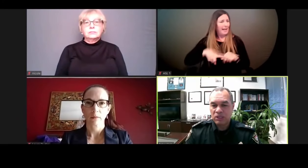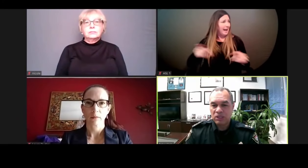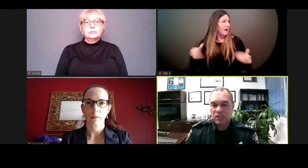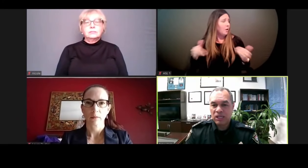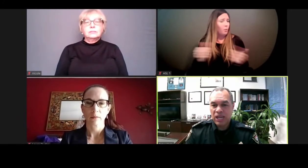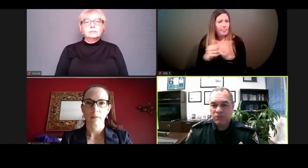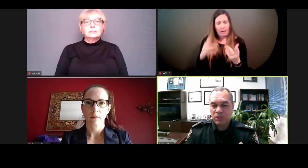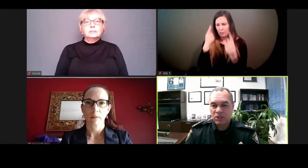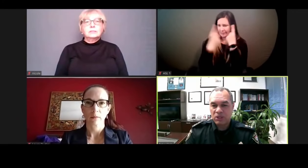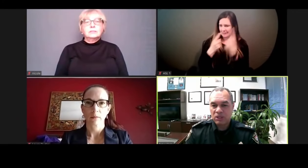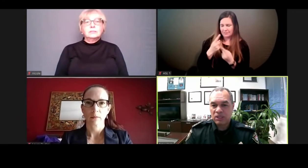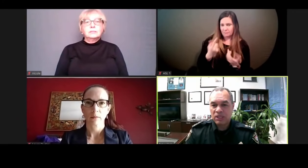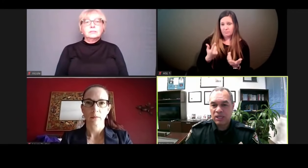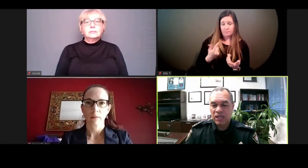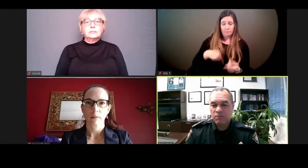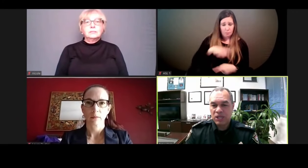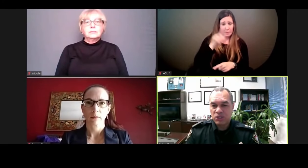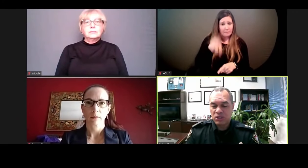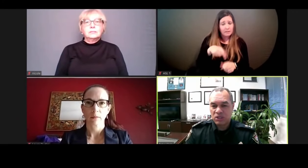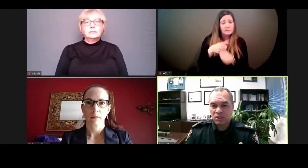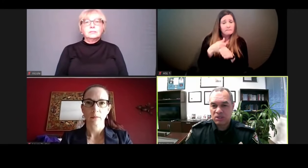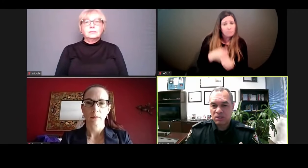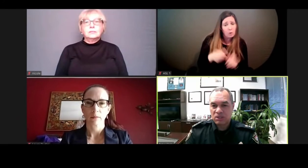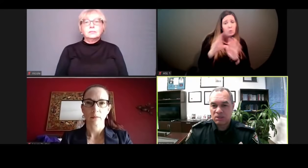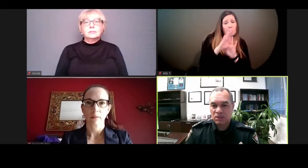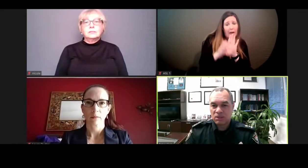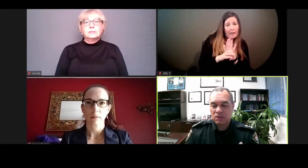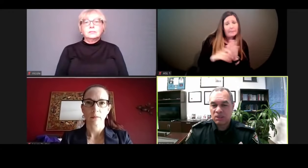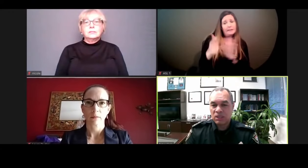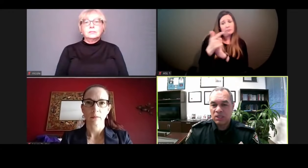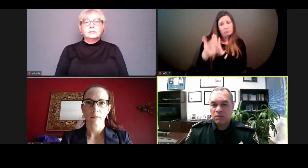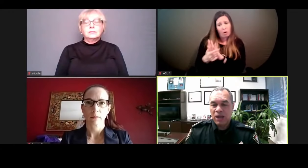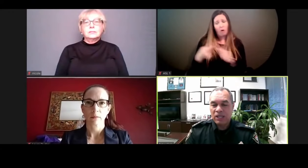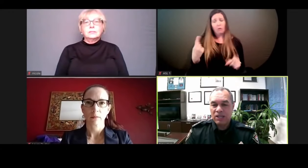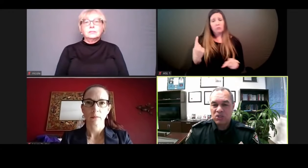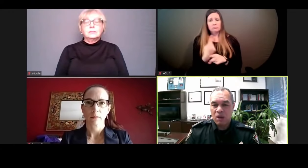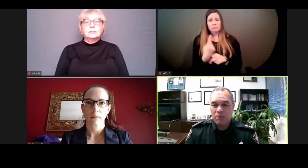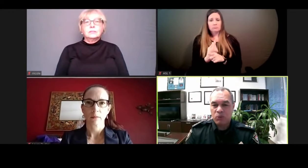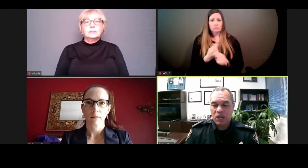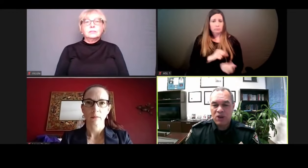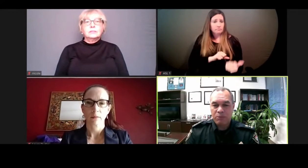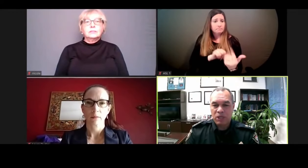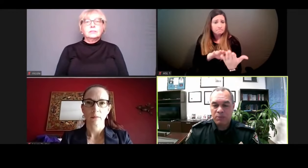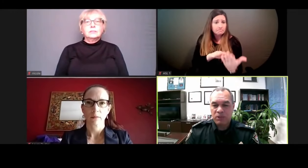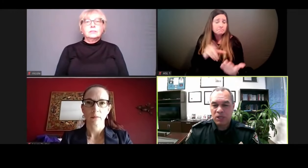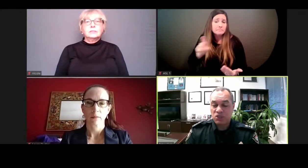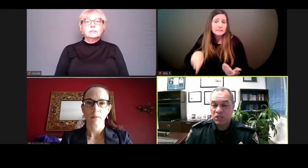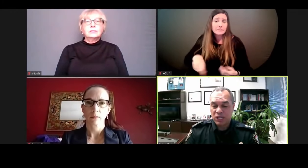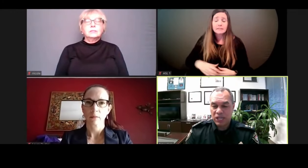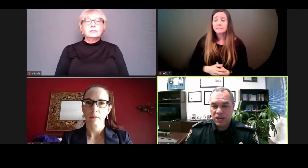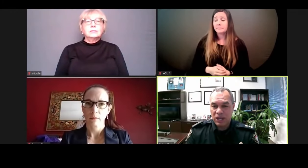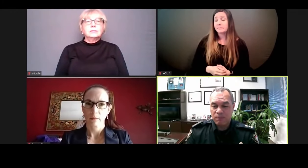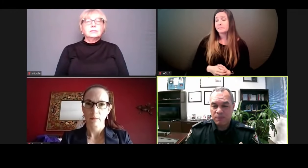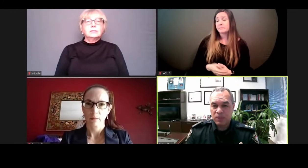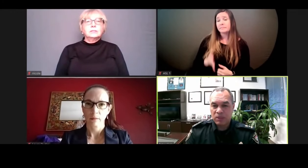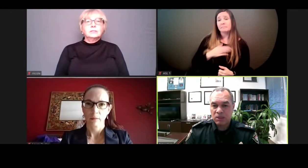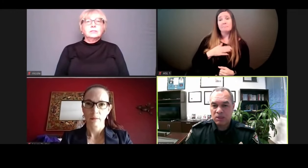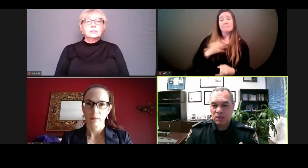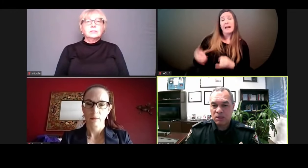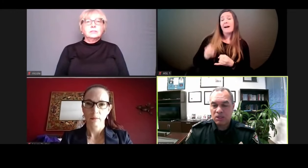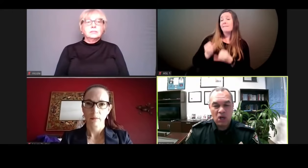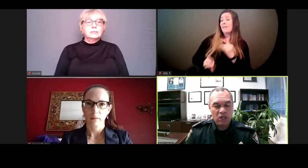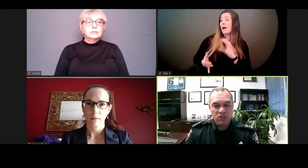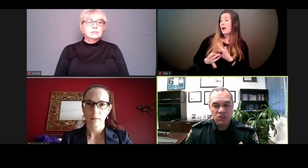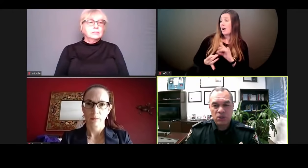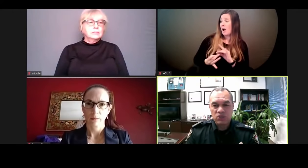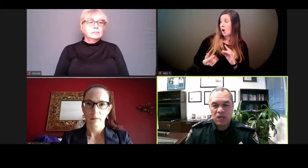lawful, ethical, and measured. My last comment when I wrapped up, I'll share again now.